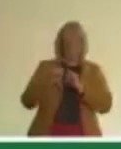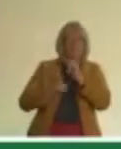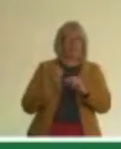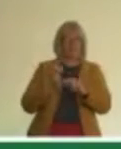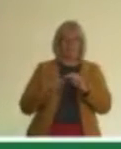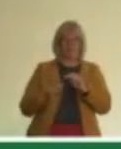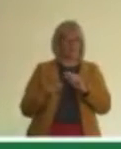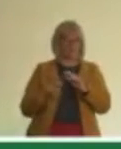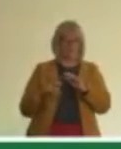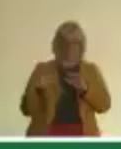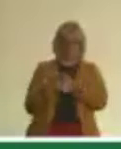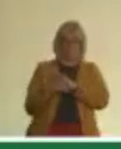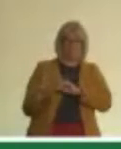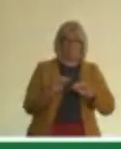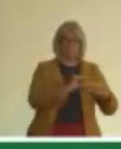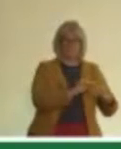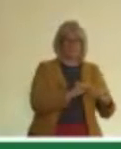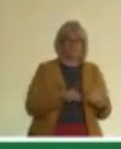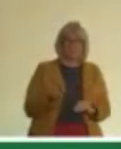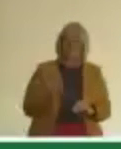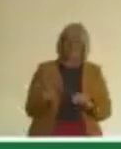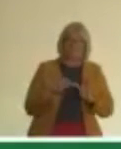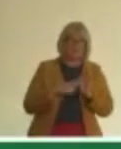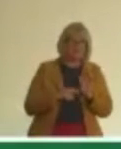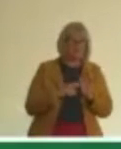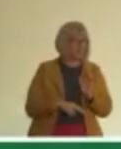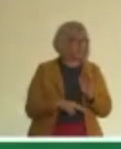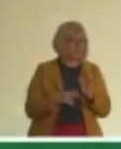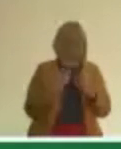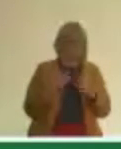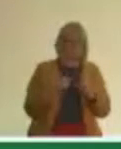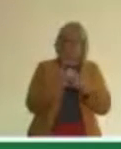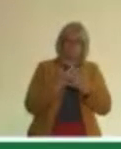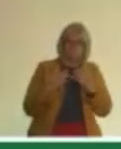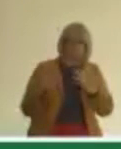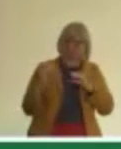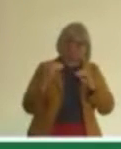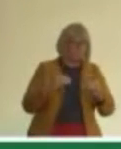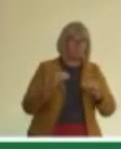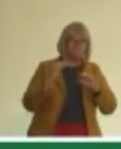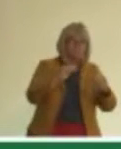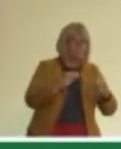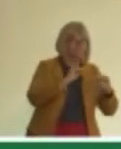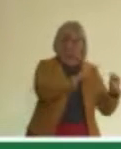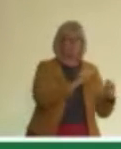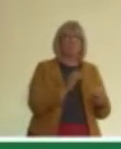have migrated for all of time, and it is borders and the hostile environment that is causing violence.